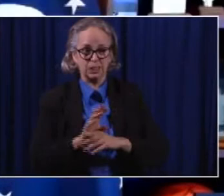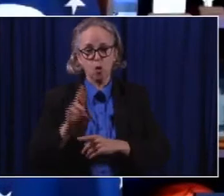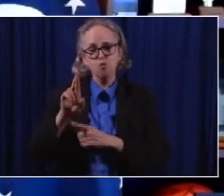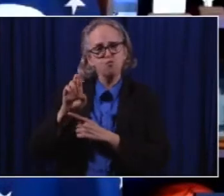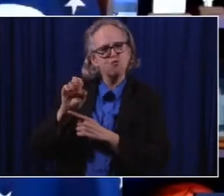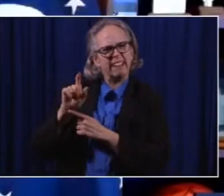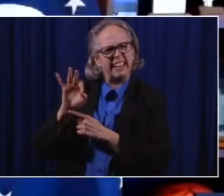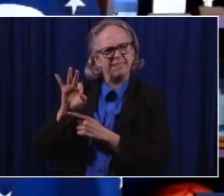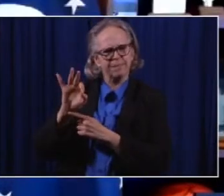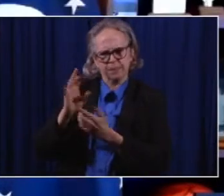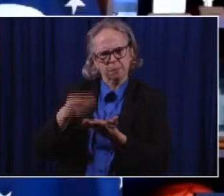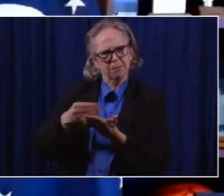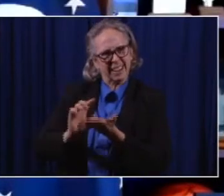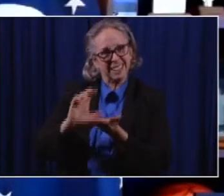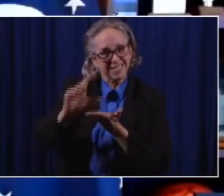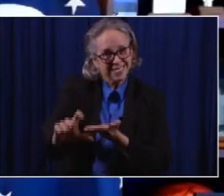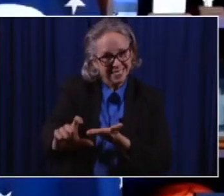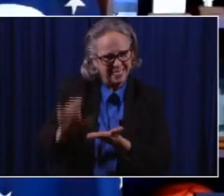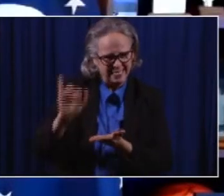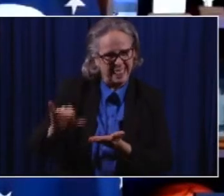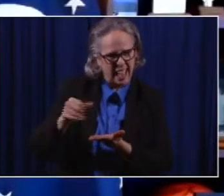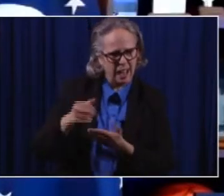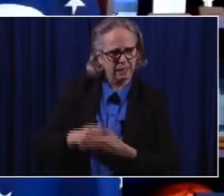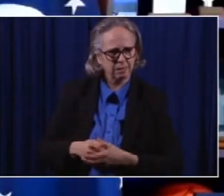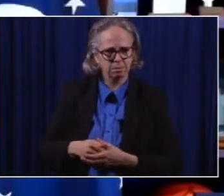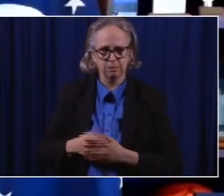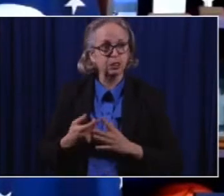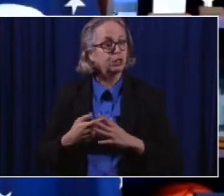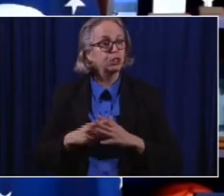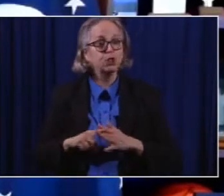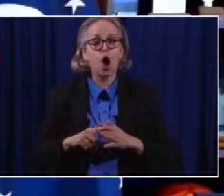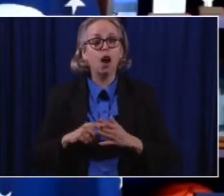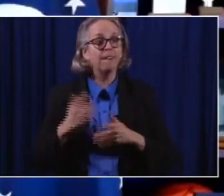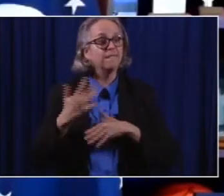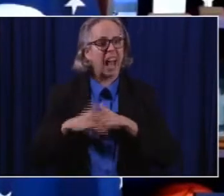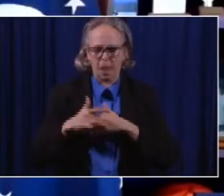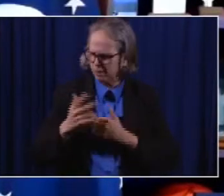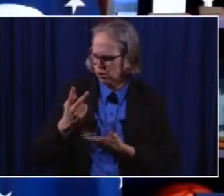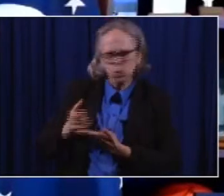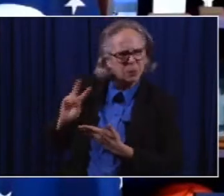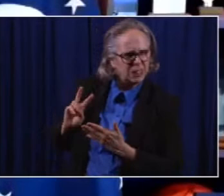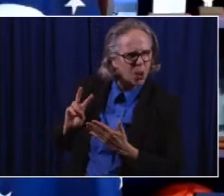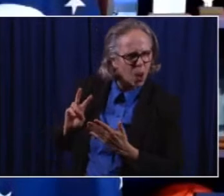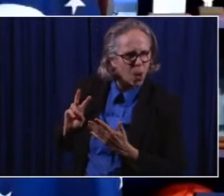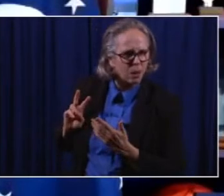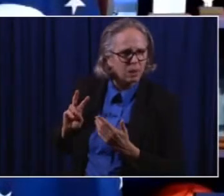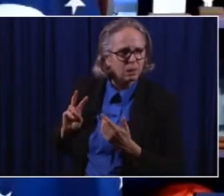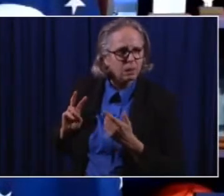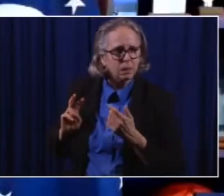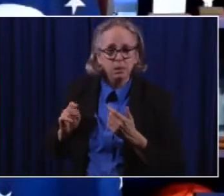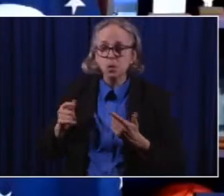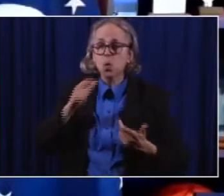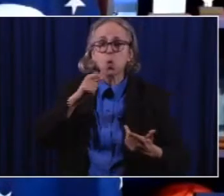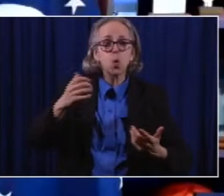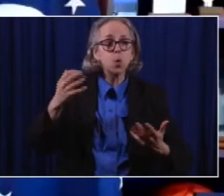this available a few weeks ago to employers with 25 employees or less. It's